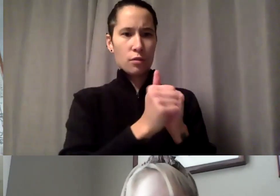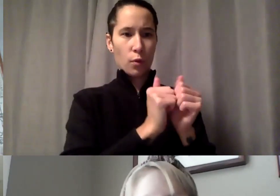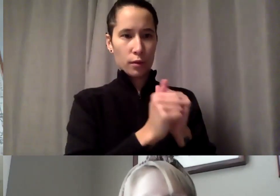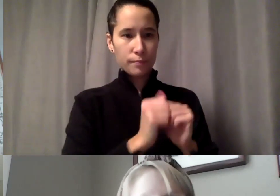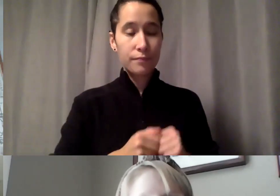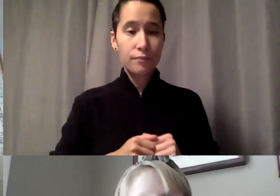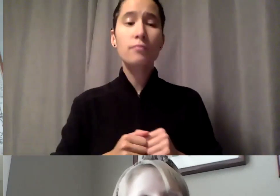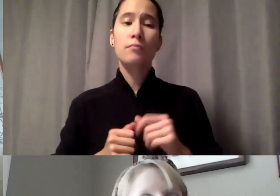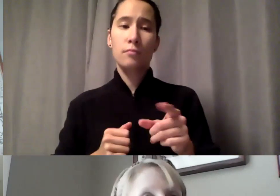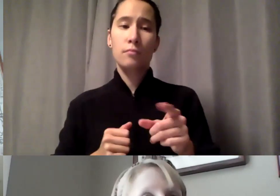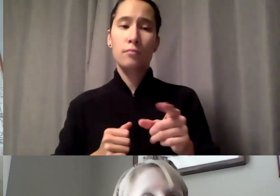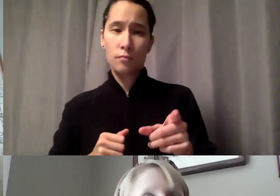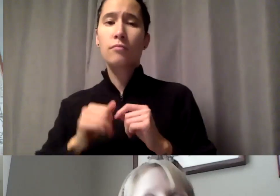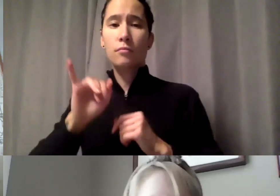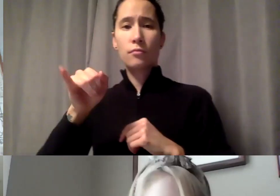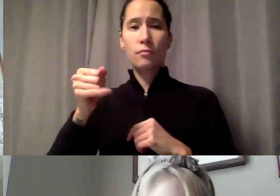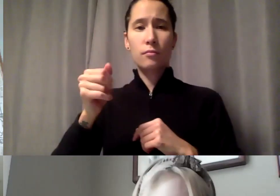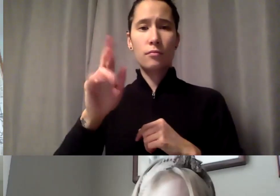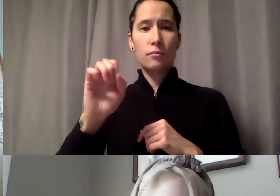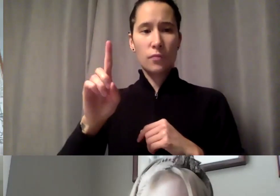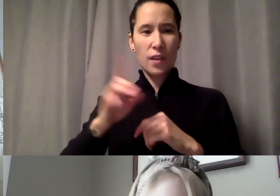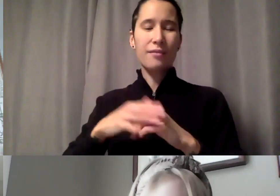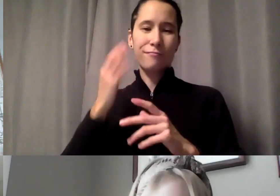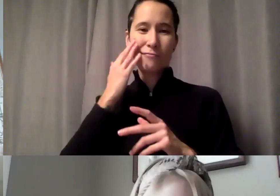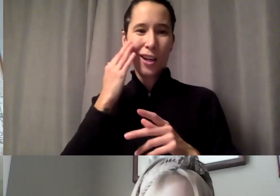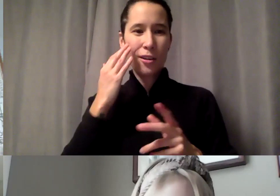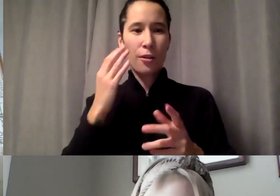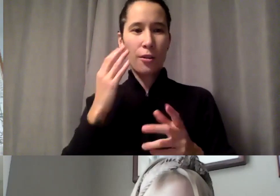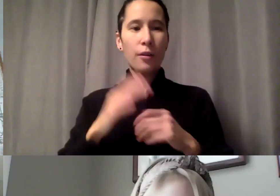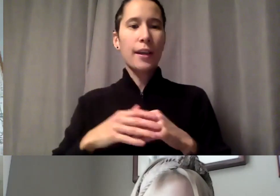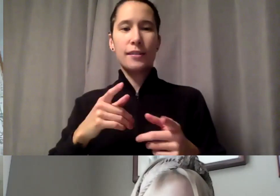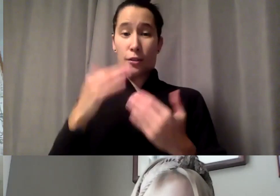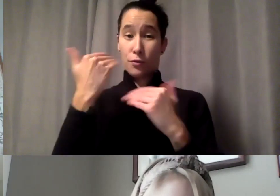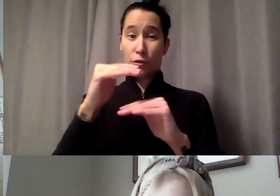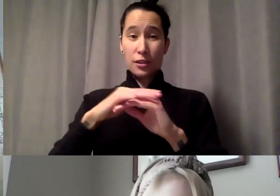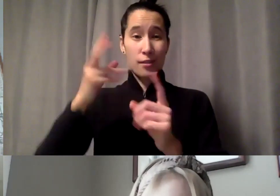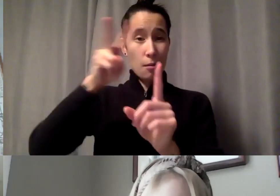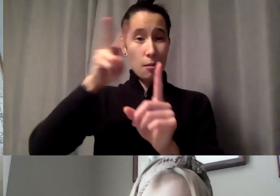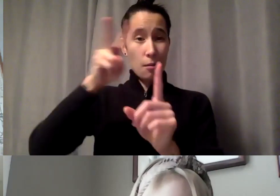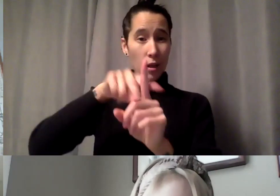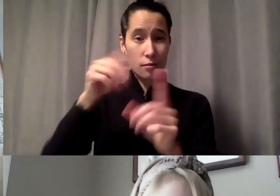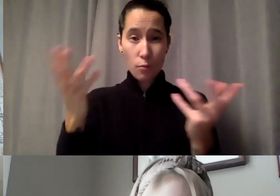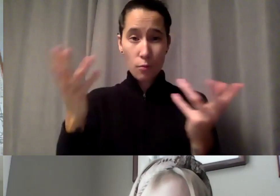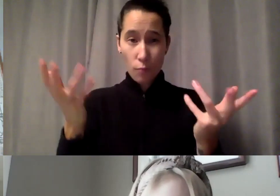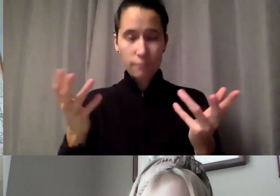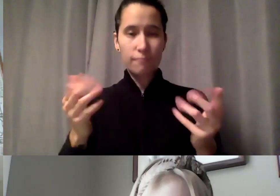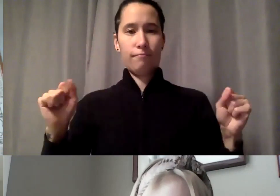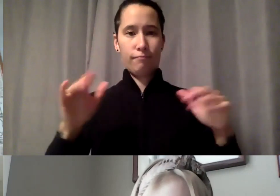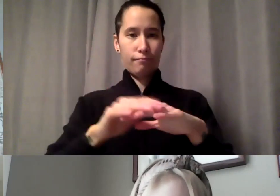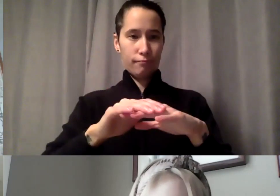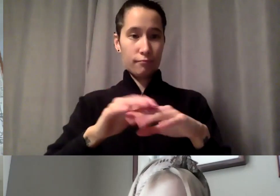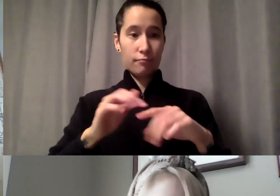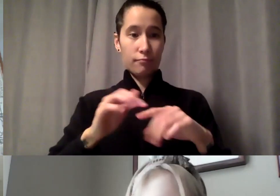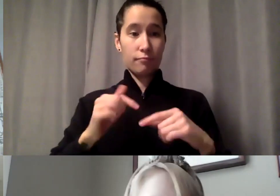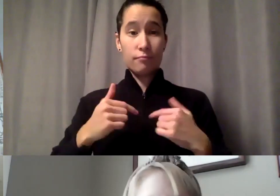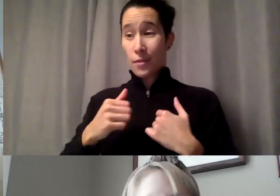restrictions on most parts of our lives around gathering. I'm not seeing my parents for Christmas